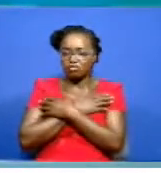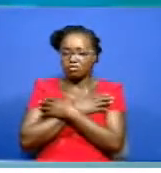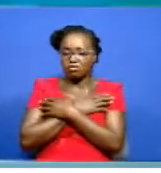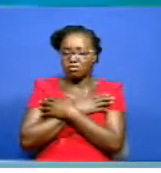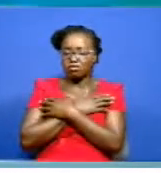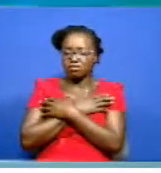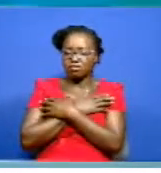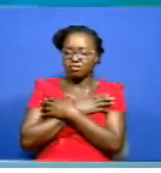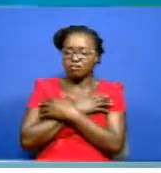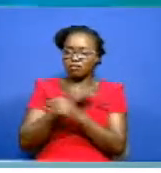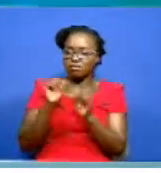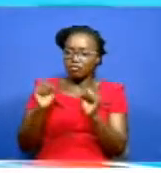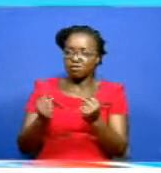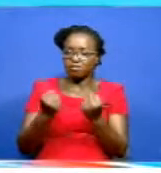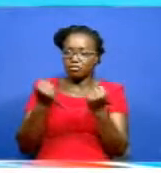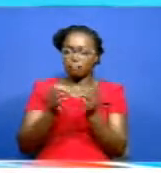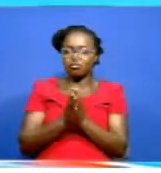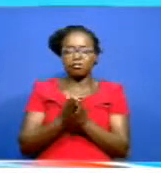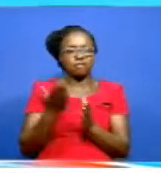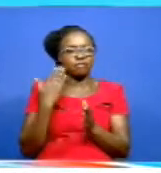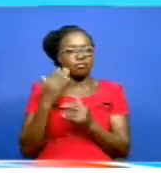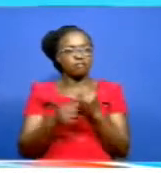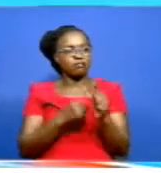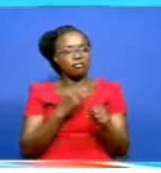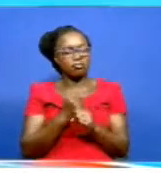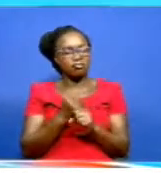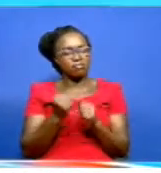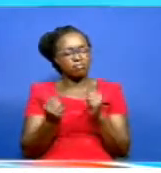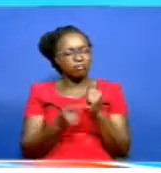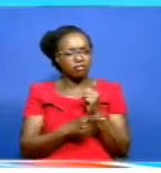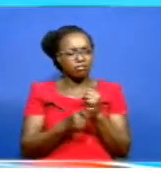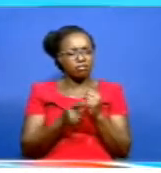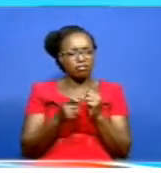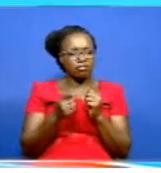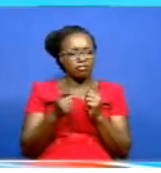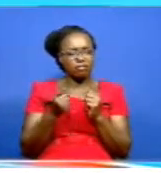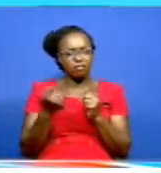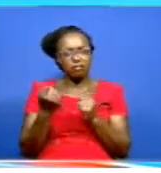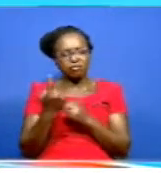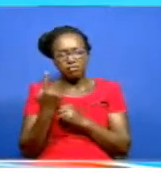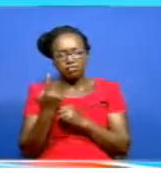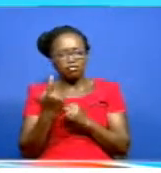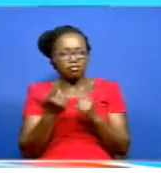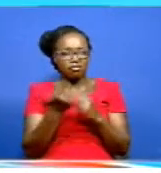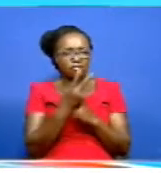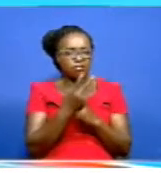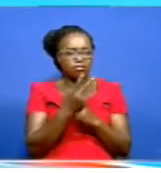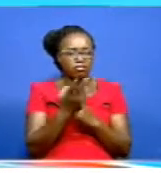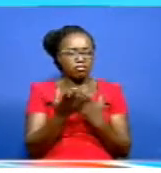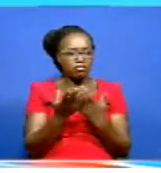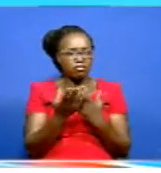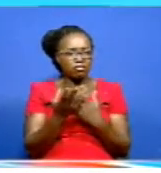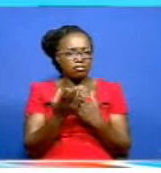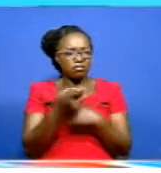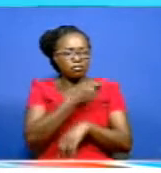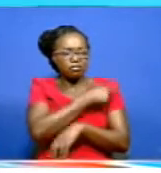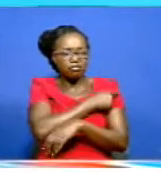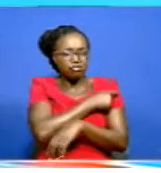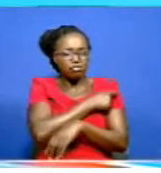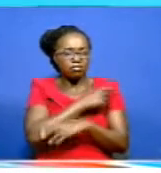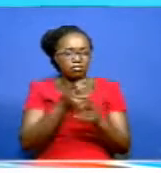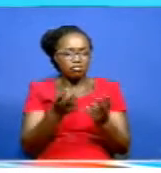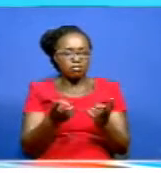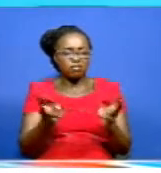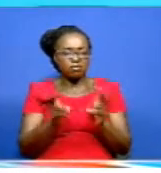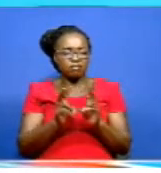also be safe. Last year, I think it was November or December, when the task force on the vaccination was